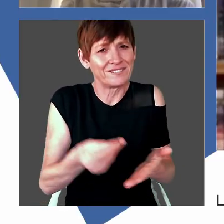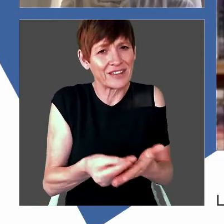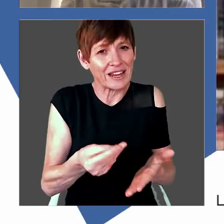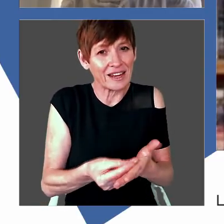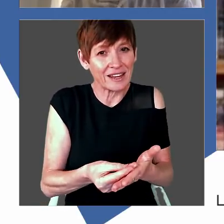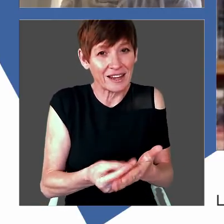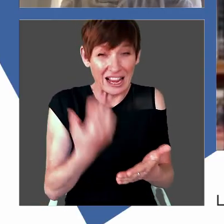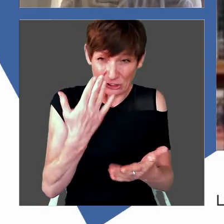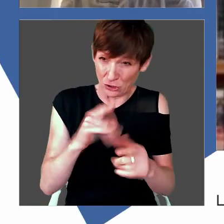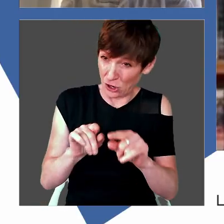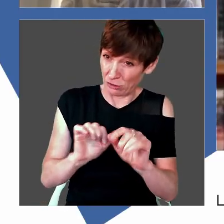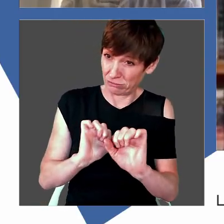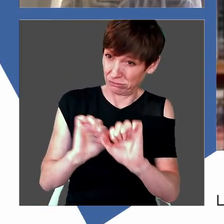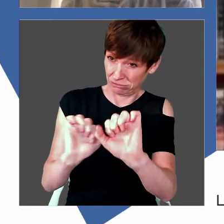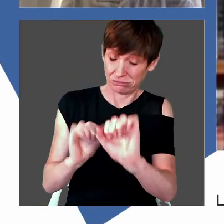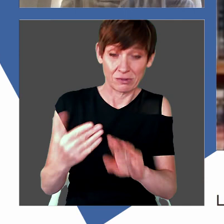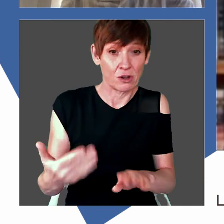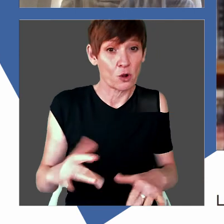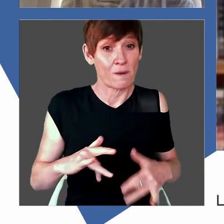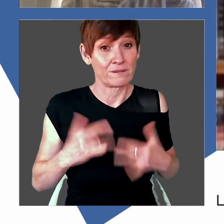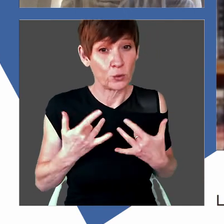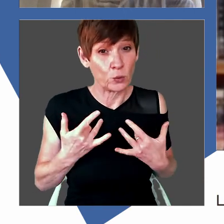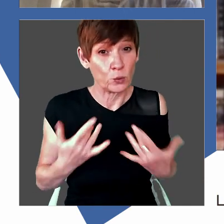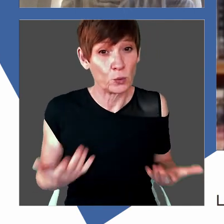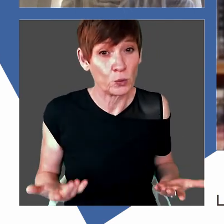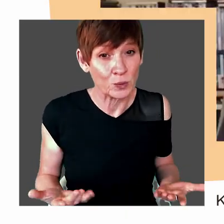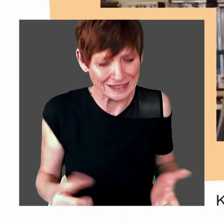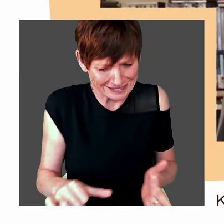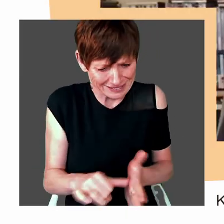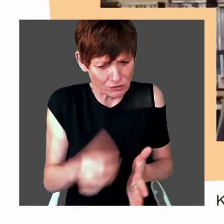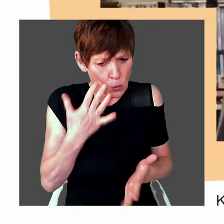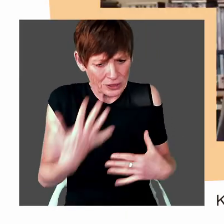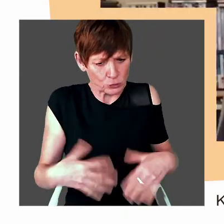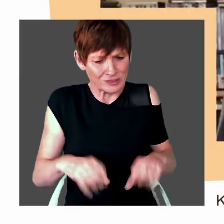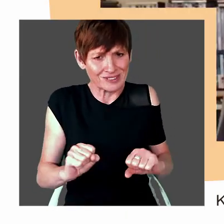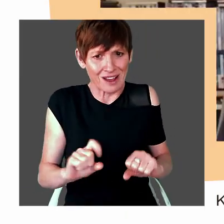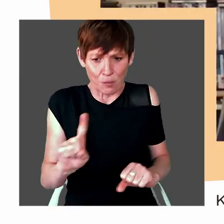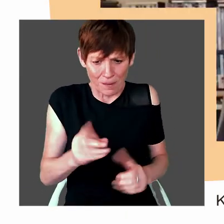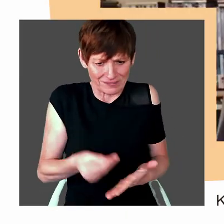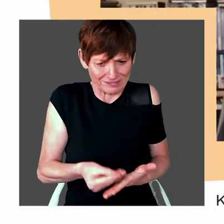on that, because I think that's a really tough one to navigate when you first start as well.